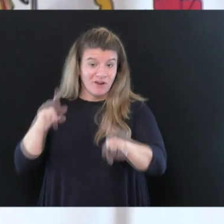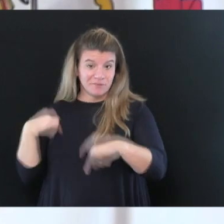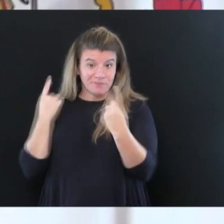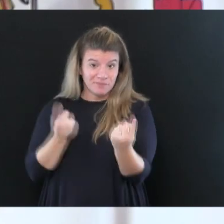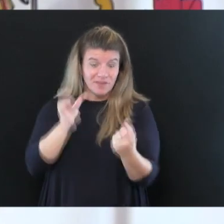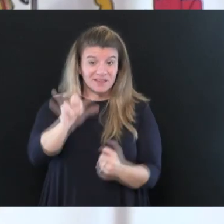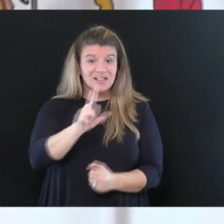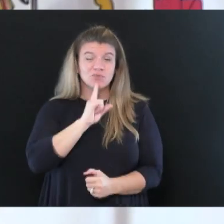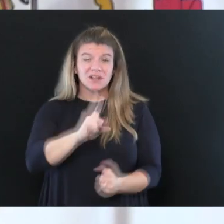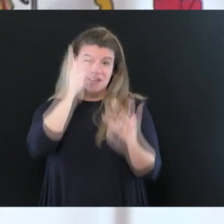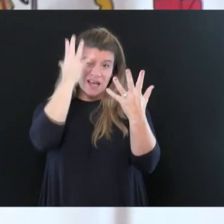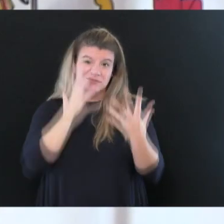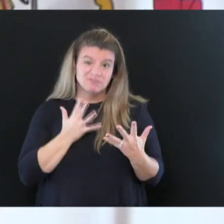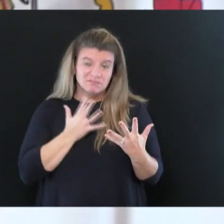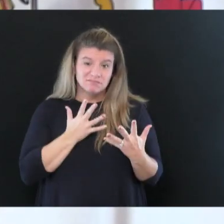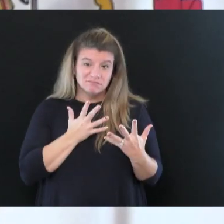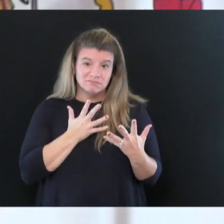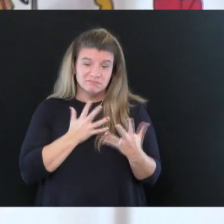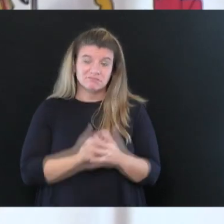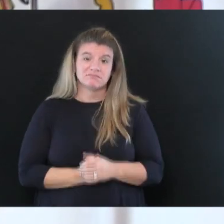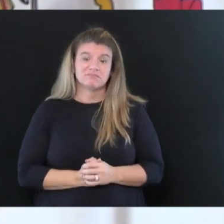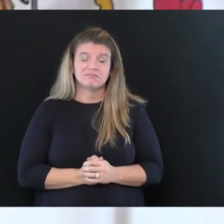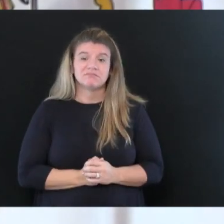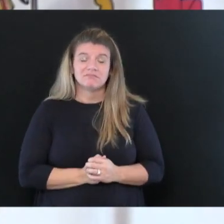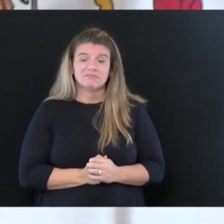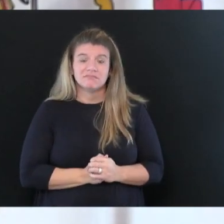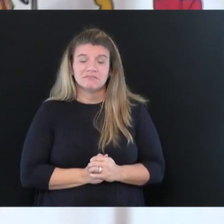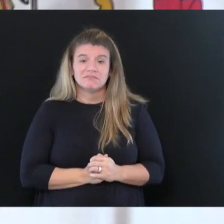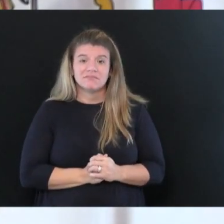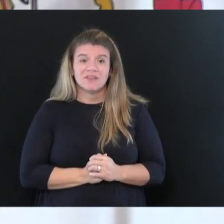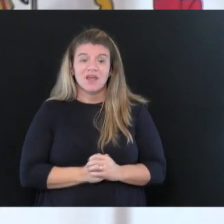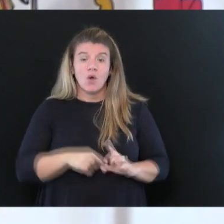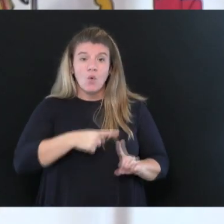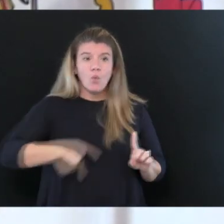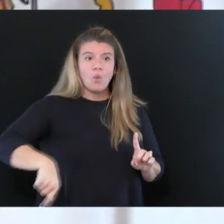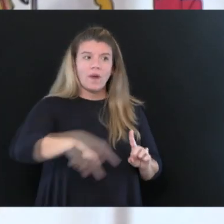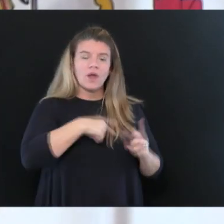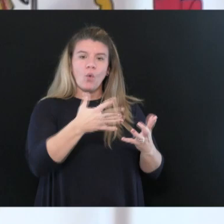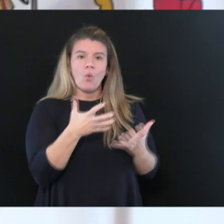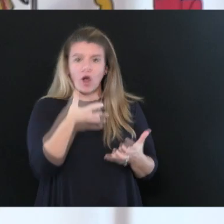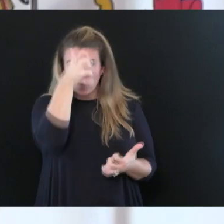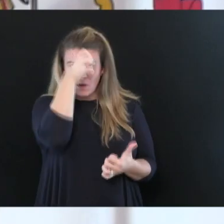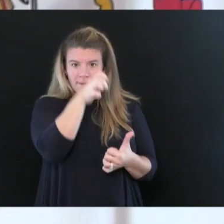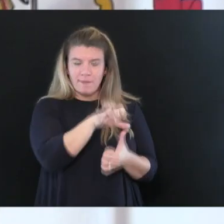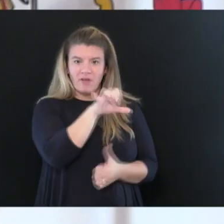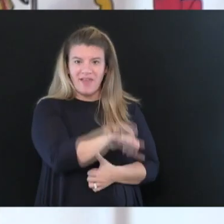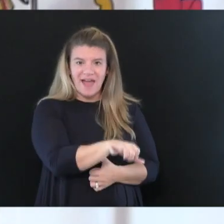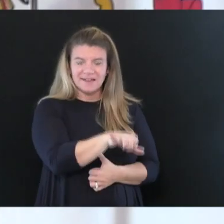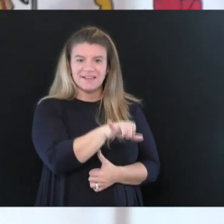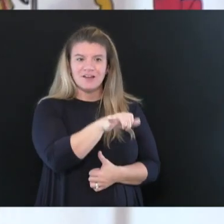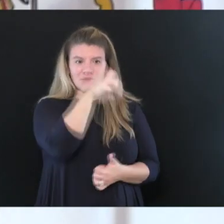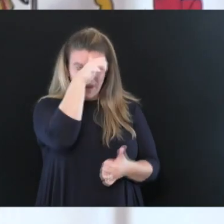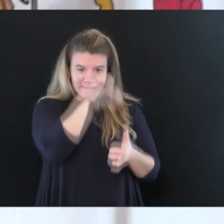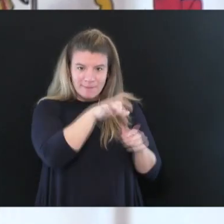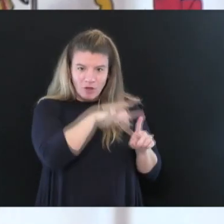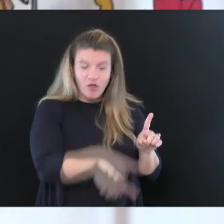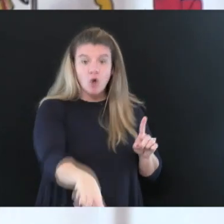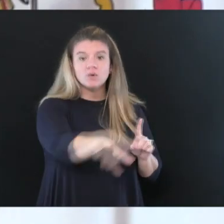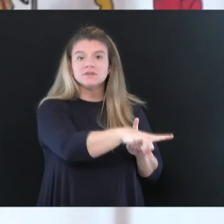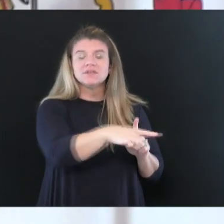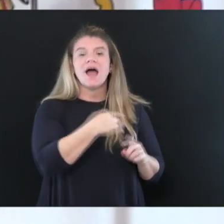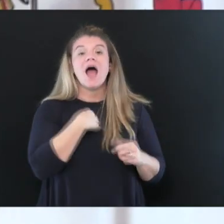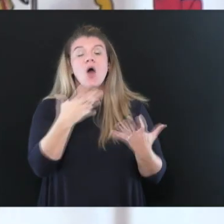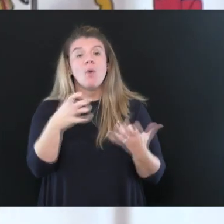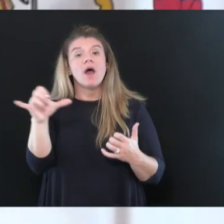really sad, and we all want to remember that and remember those. I will say